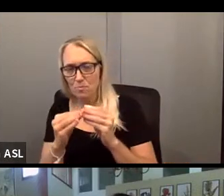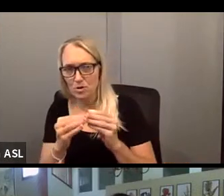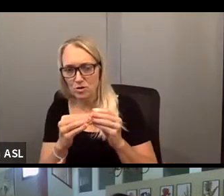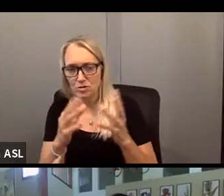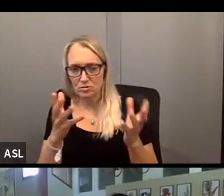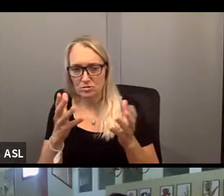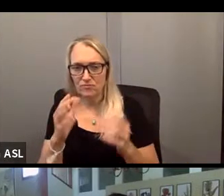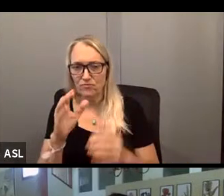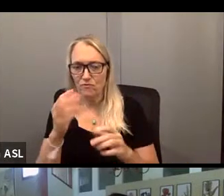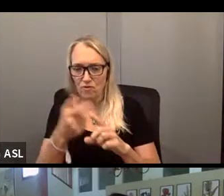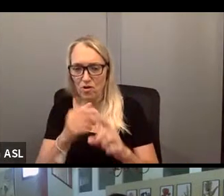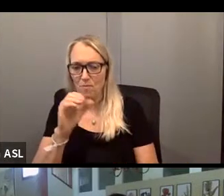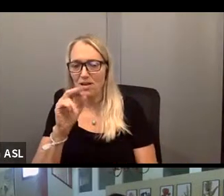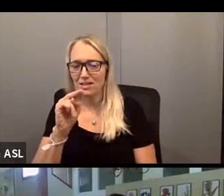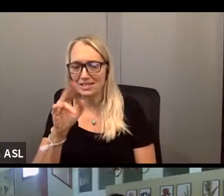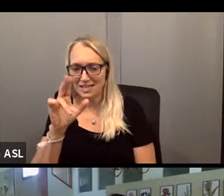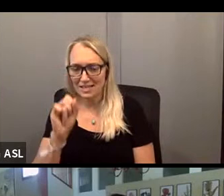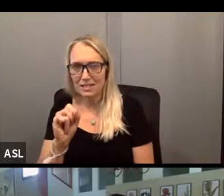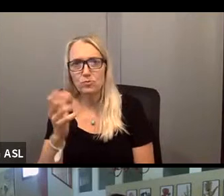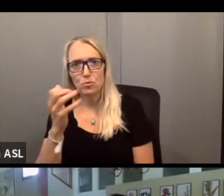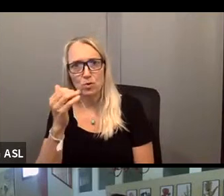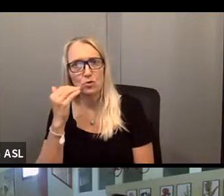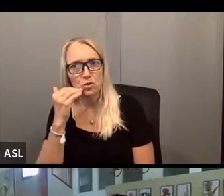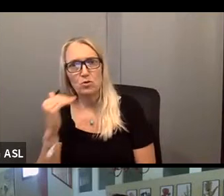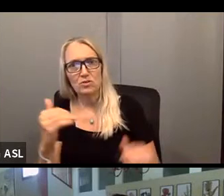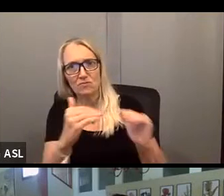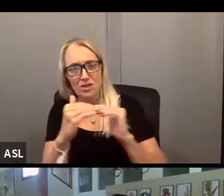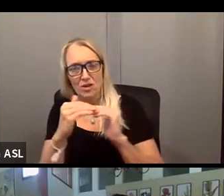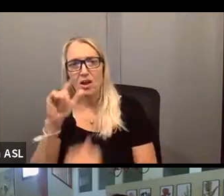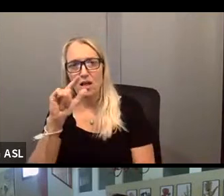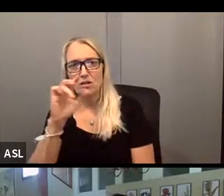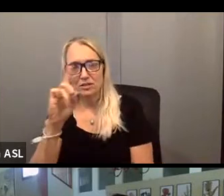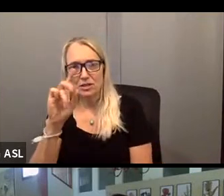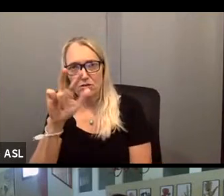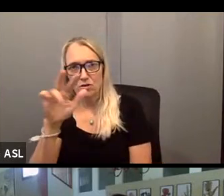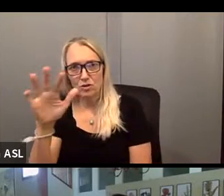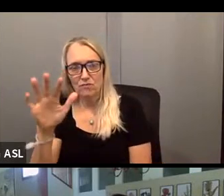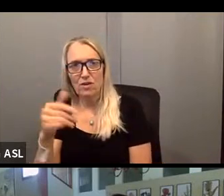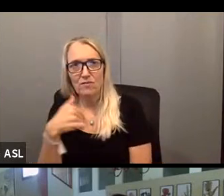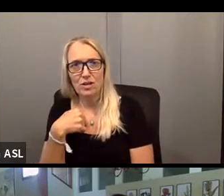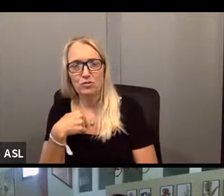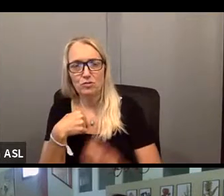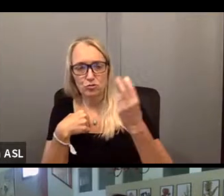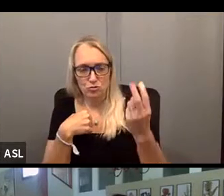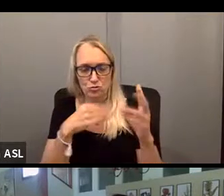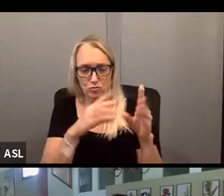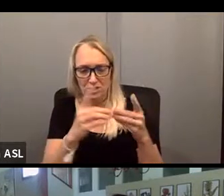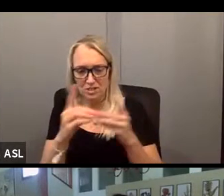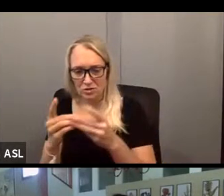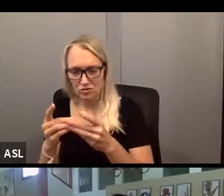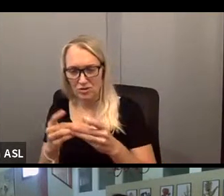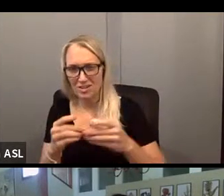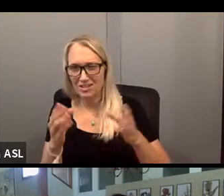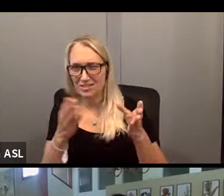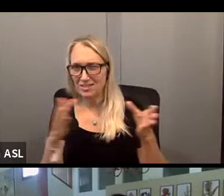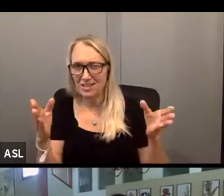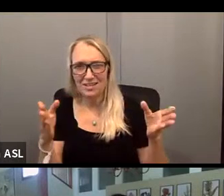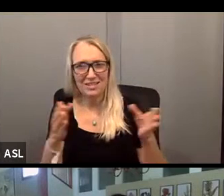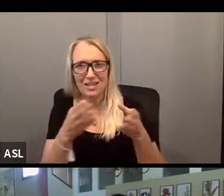In meetings, the LD 35 is spread over 2 congressional districts, and it's such a